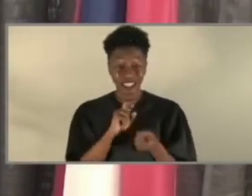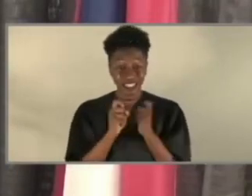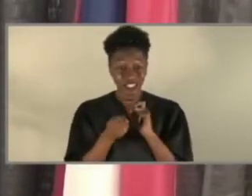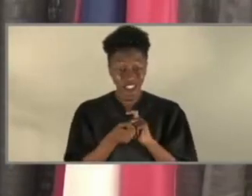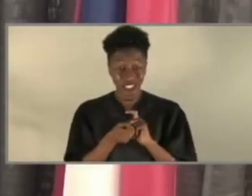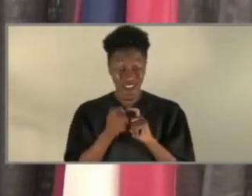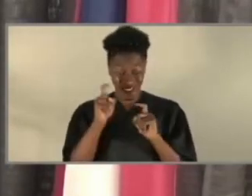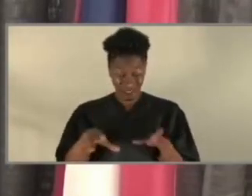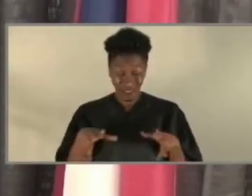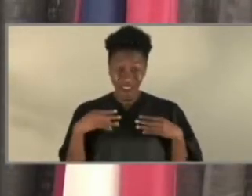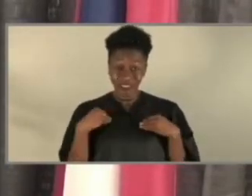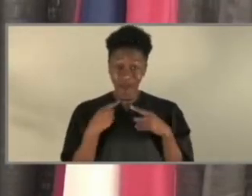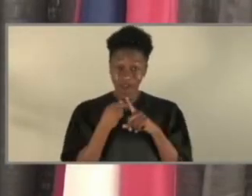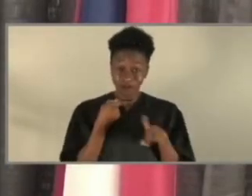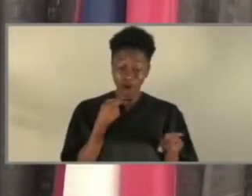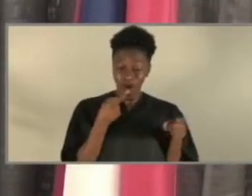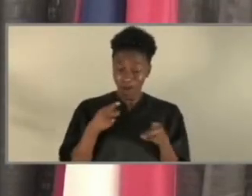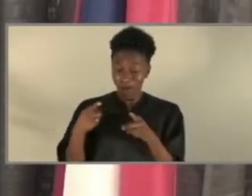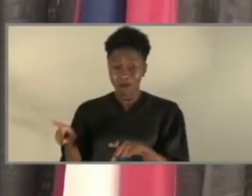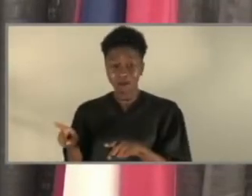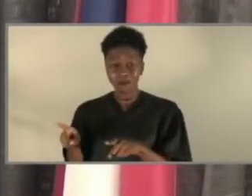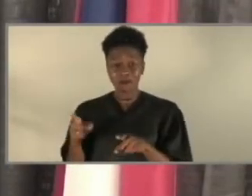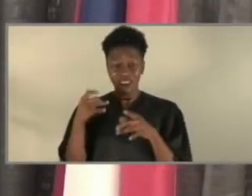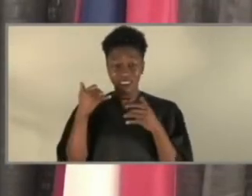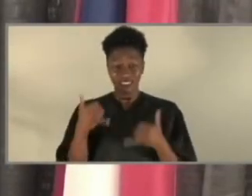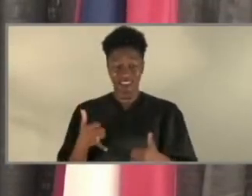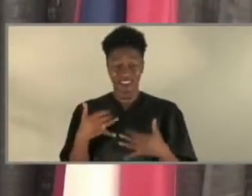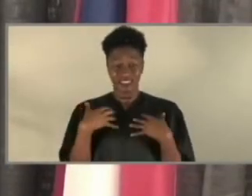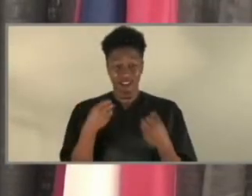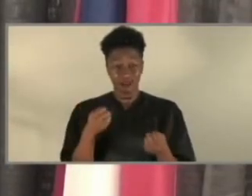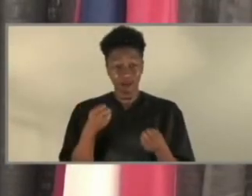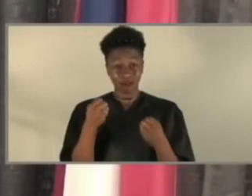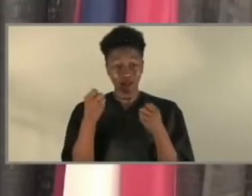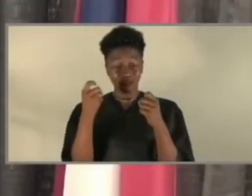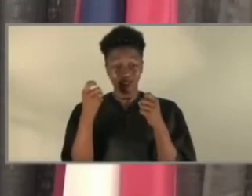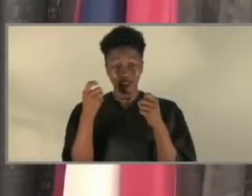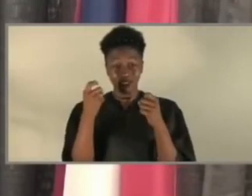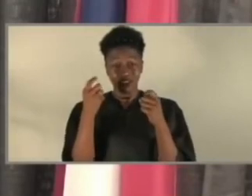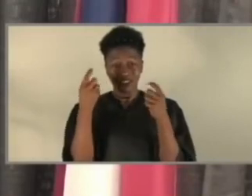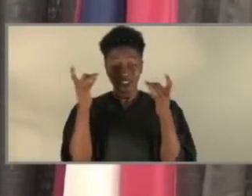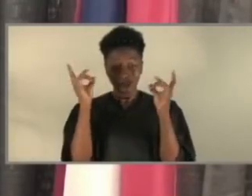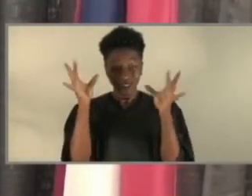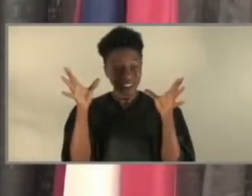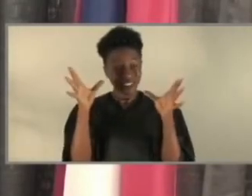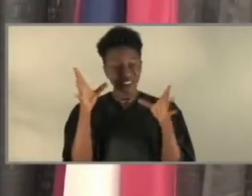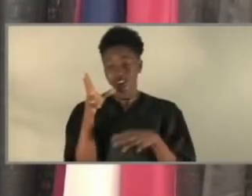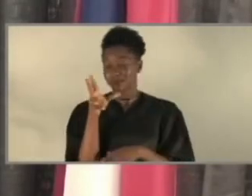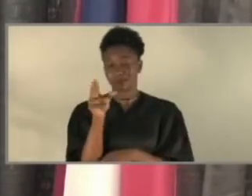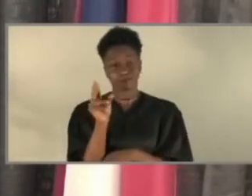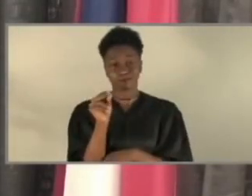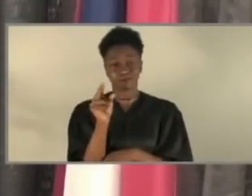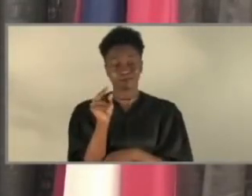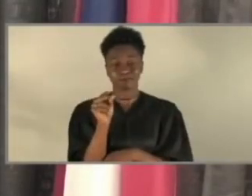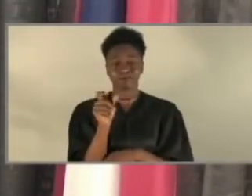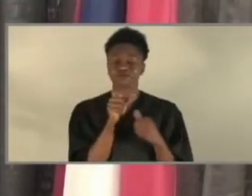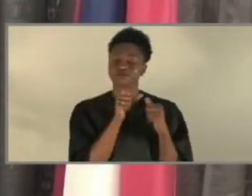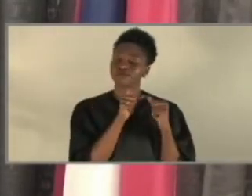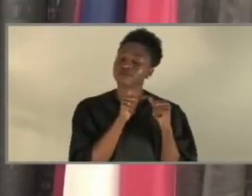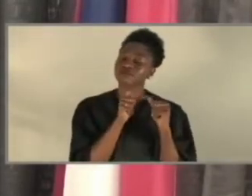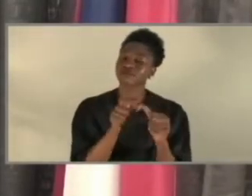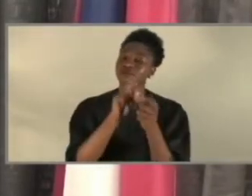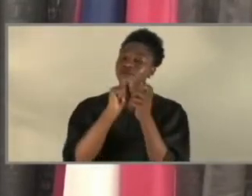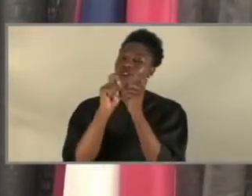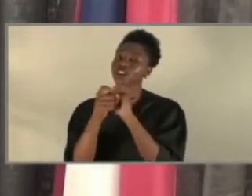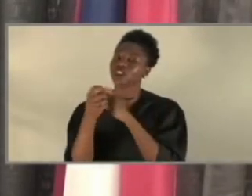precipitated by the storms or this public health crisis. In a constantly changing world, what allows